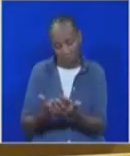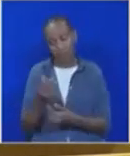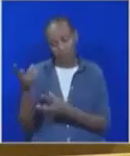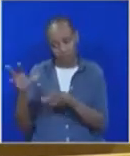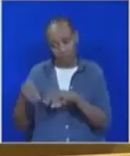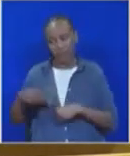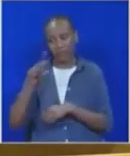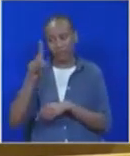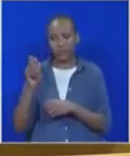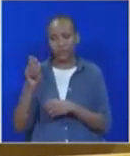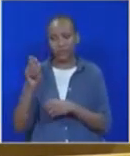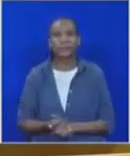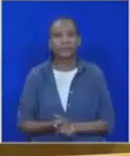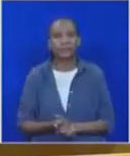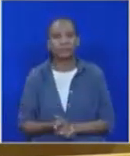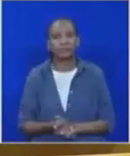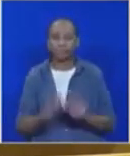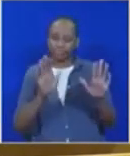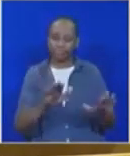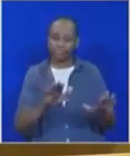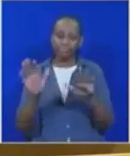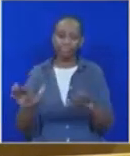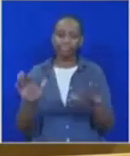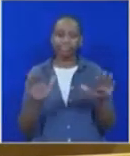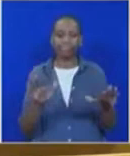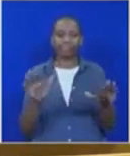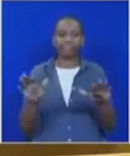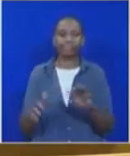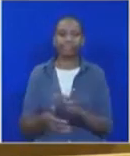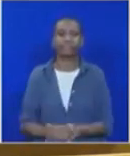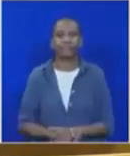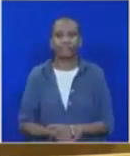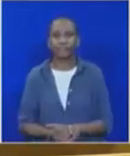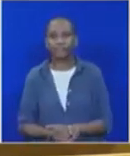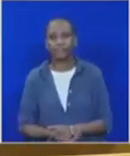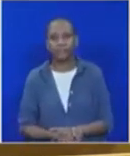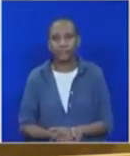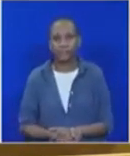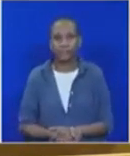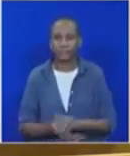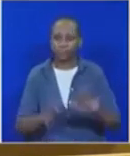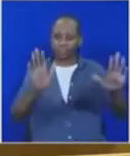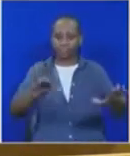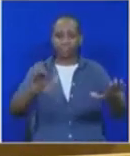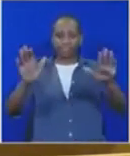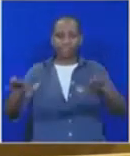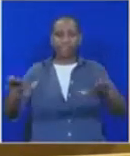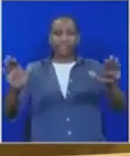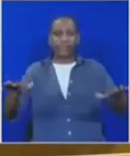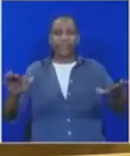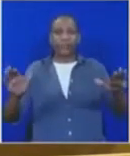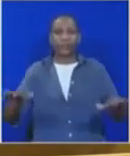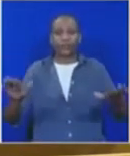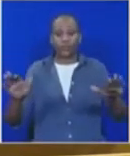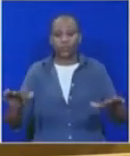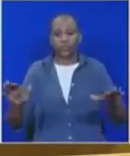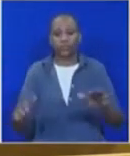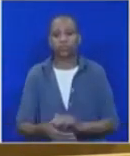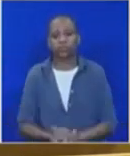honourable members. Order. So, as I was saying... Order, honourable members.